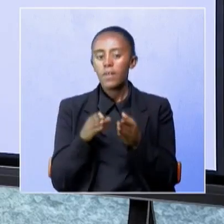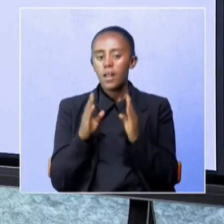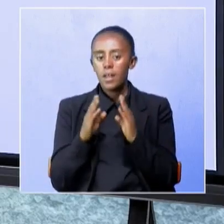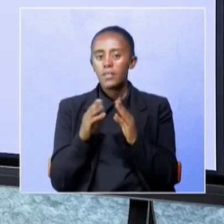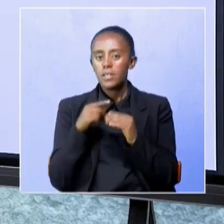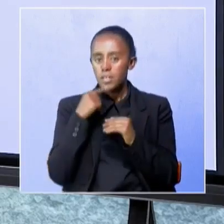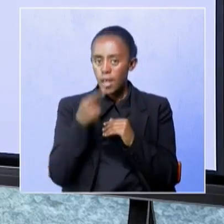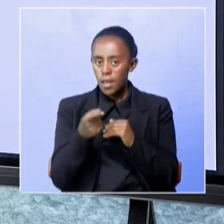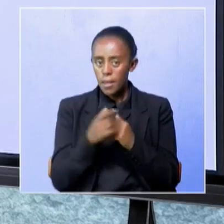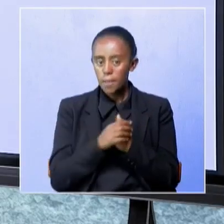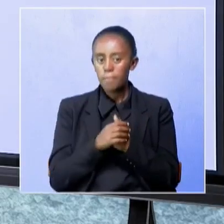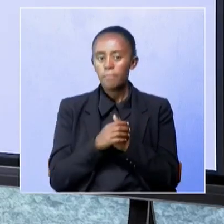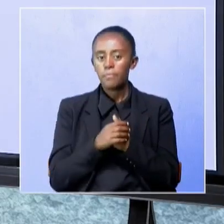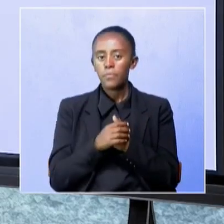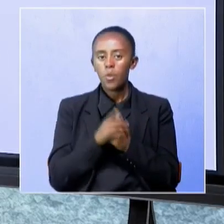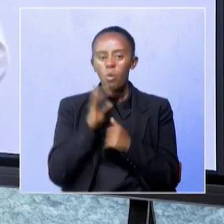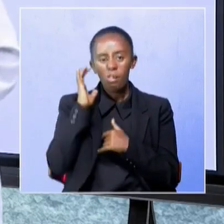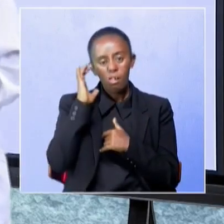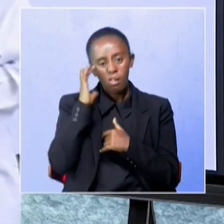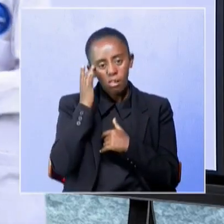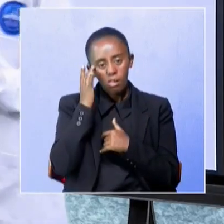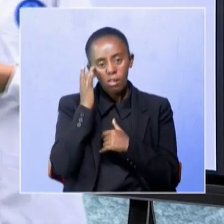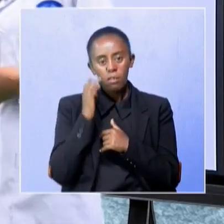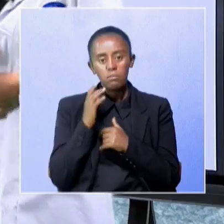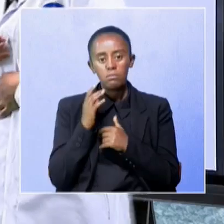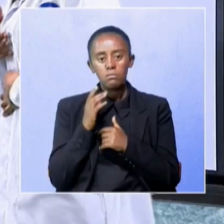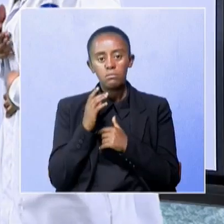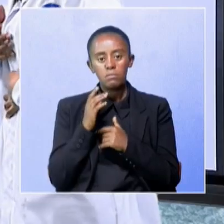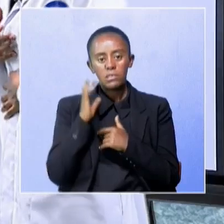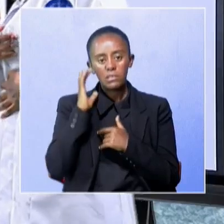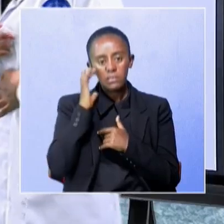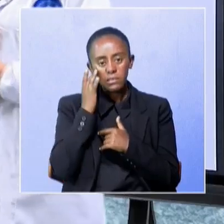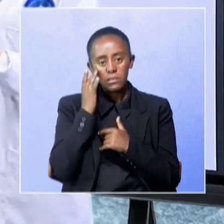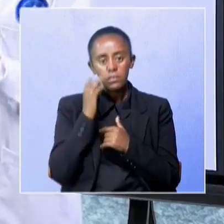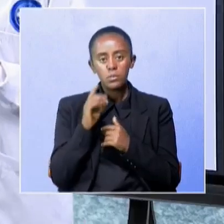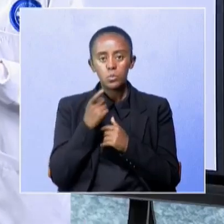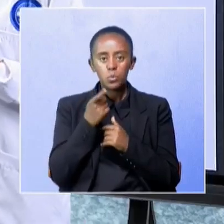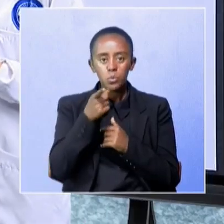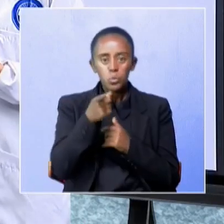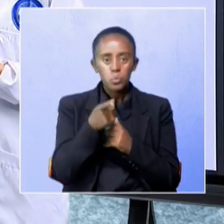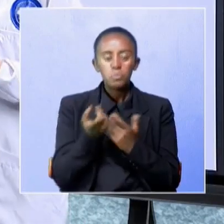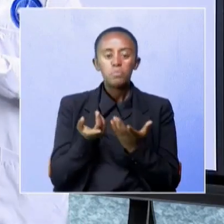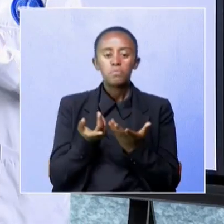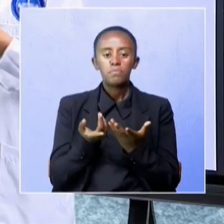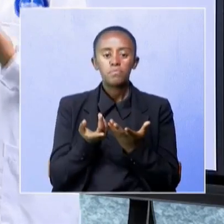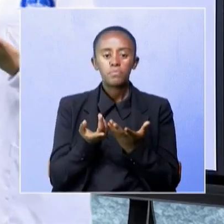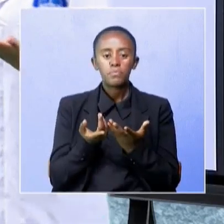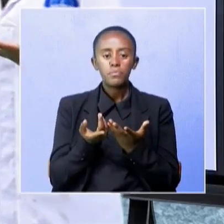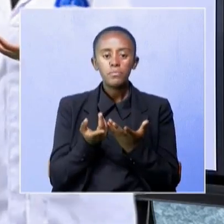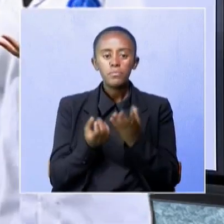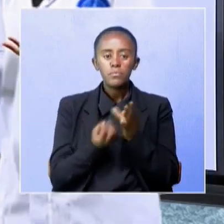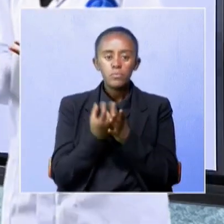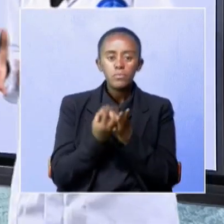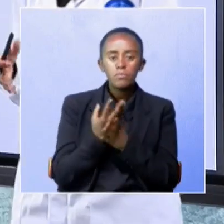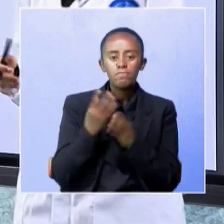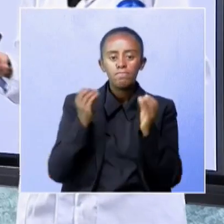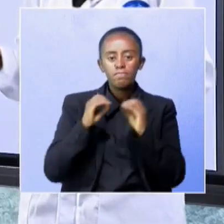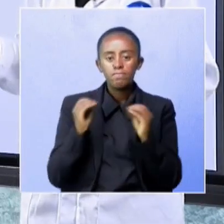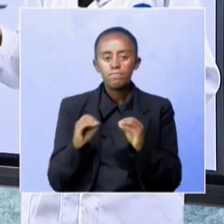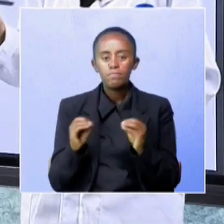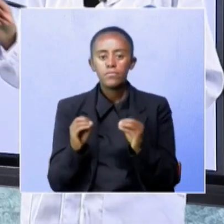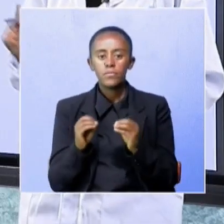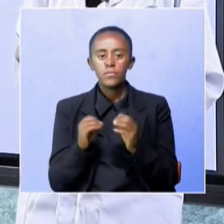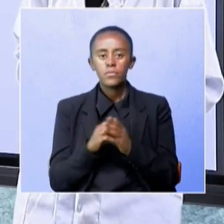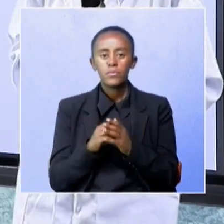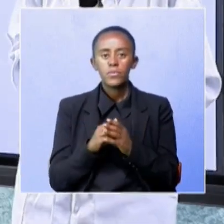say you are sick today. If you are sick today, you cannot produce anything. You cannot do